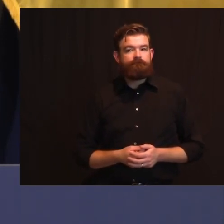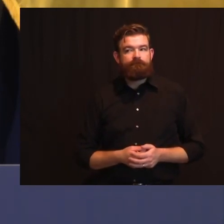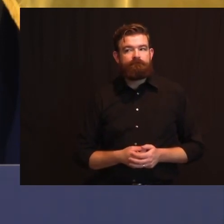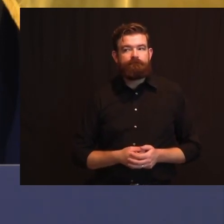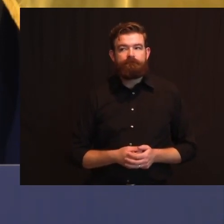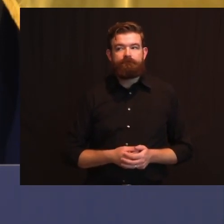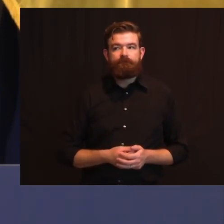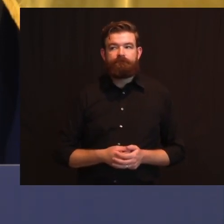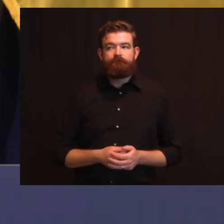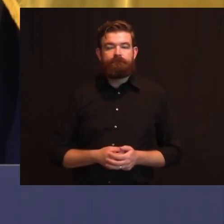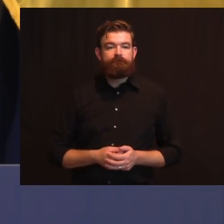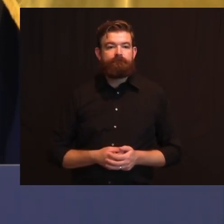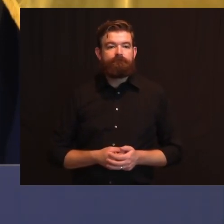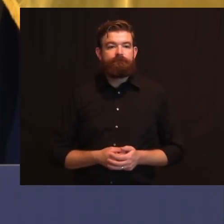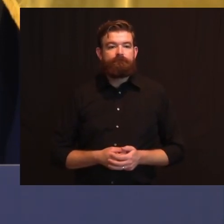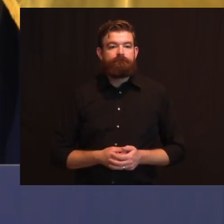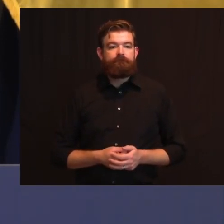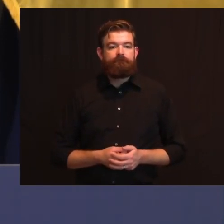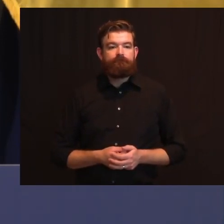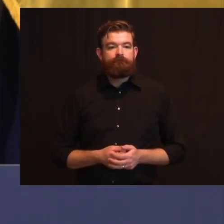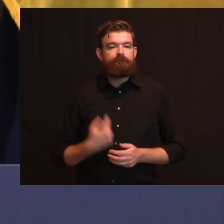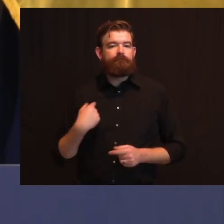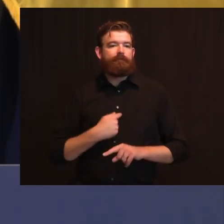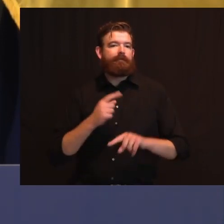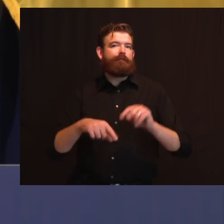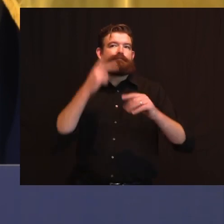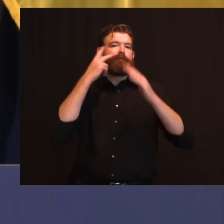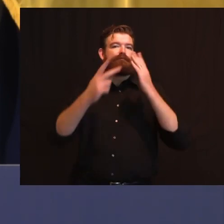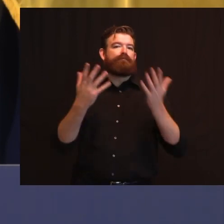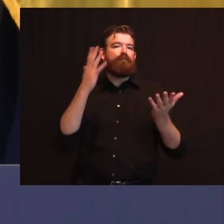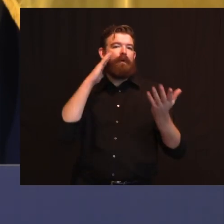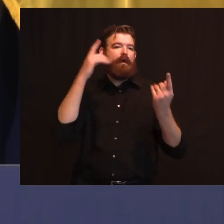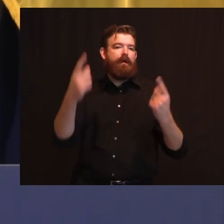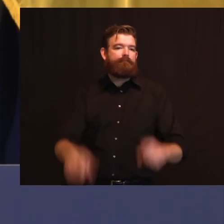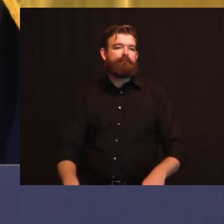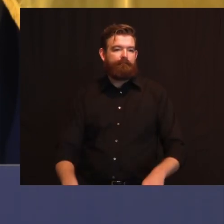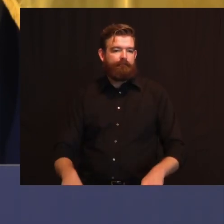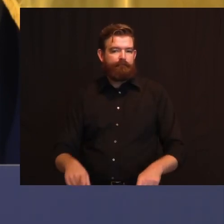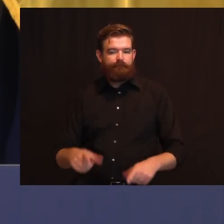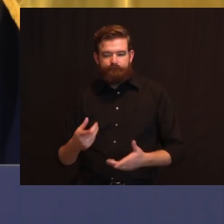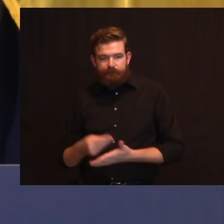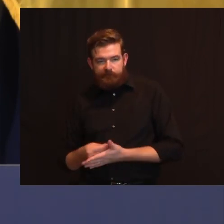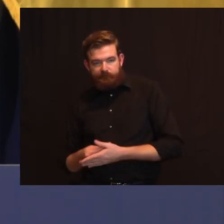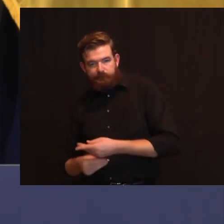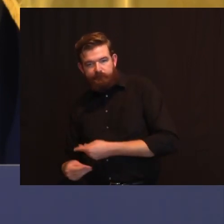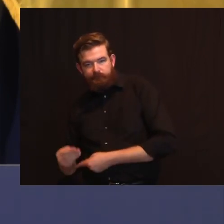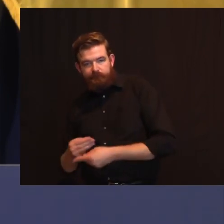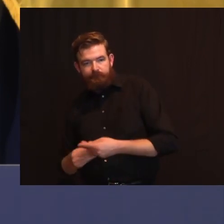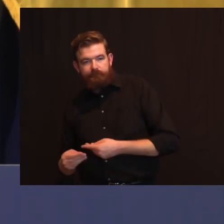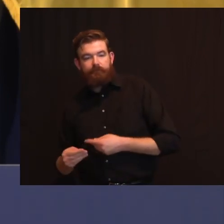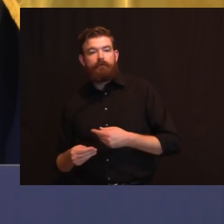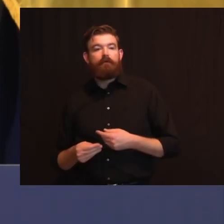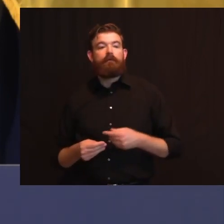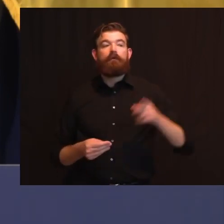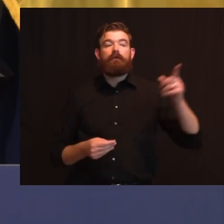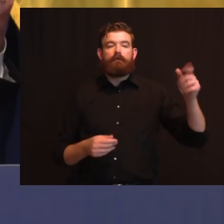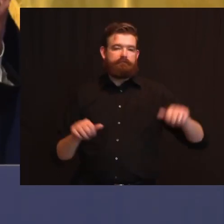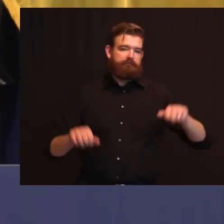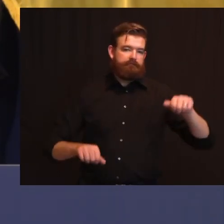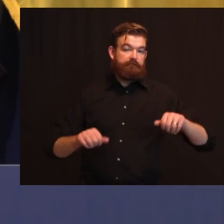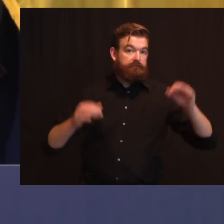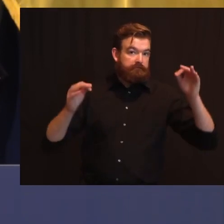got too much uncertainty associated with it. But I conceptually like the idea. And again, not a forever thing. This is a moment unlike